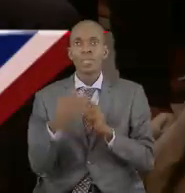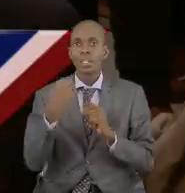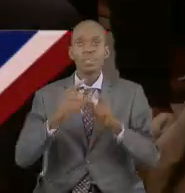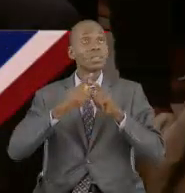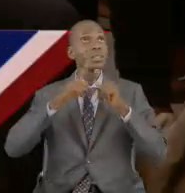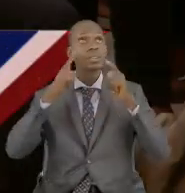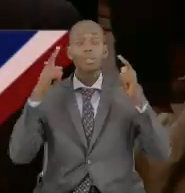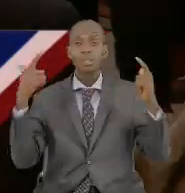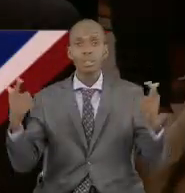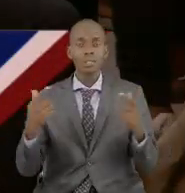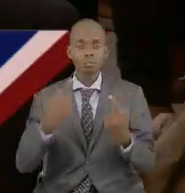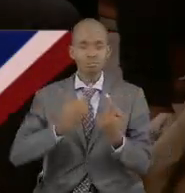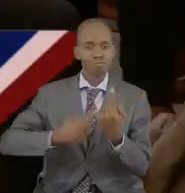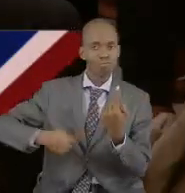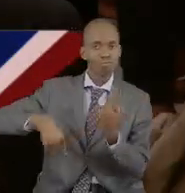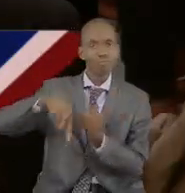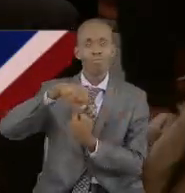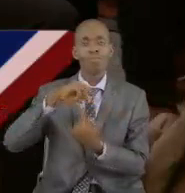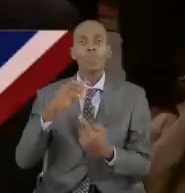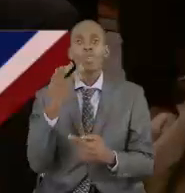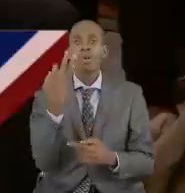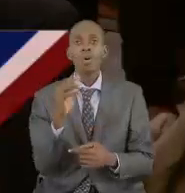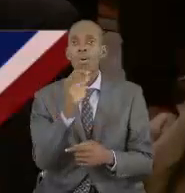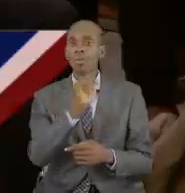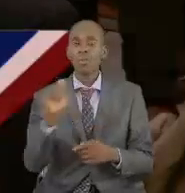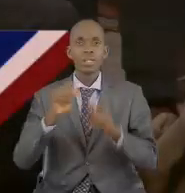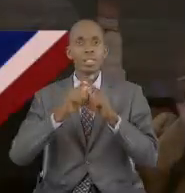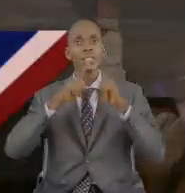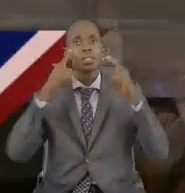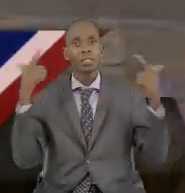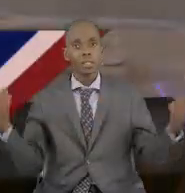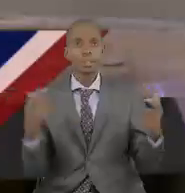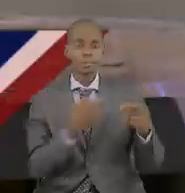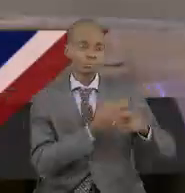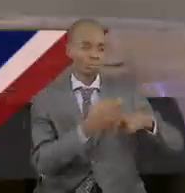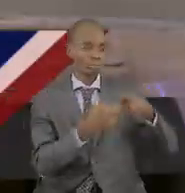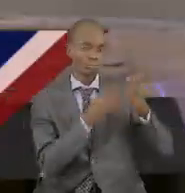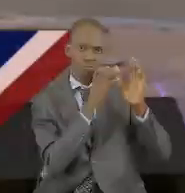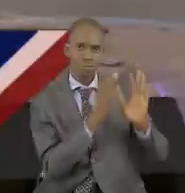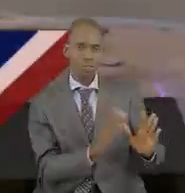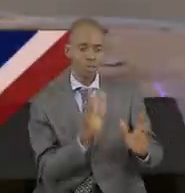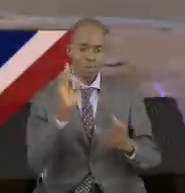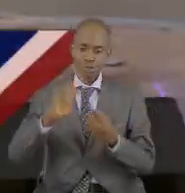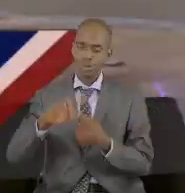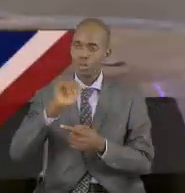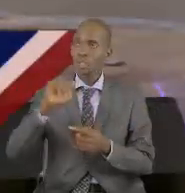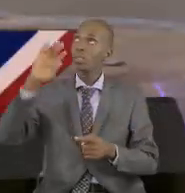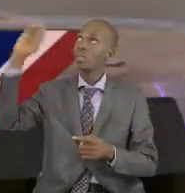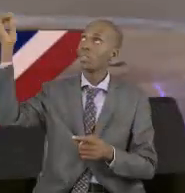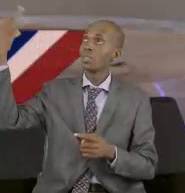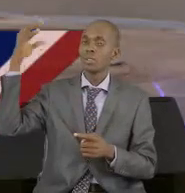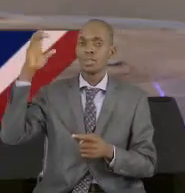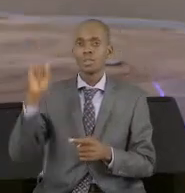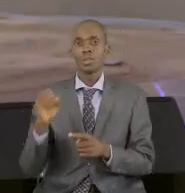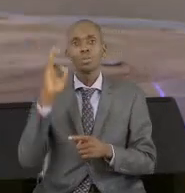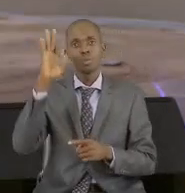supernatural turnaround of a great persecutor to a gracious preacher. There are three